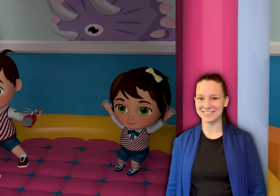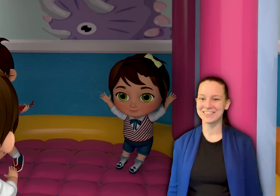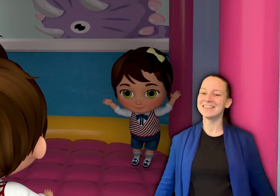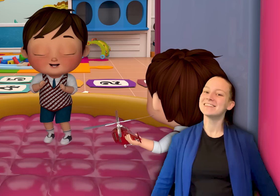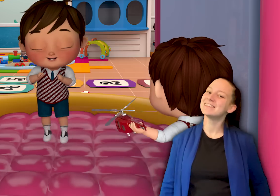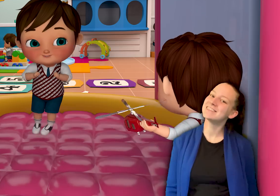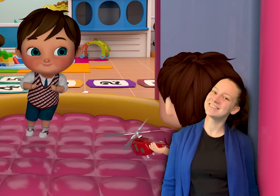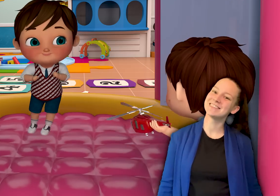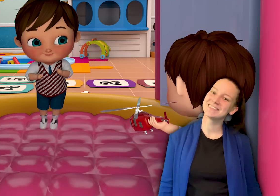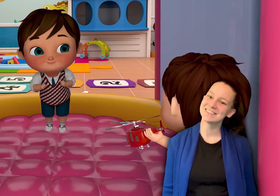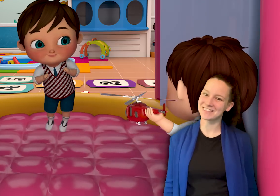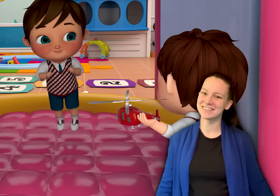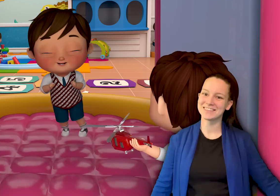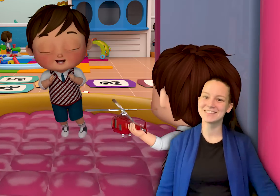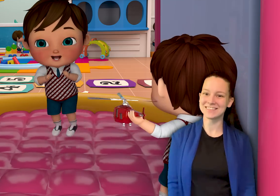habits